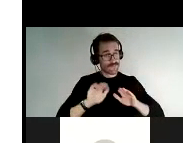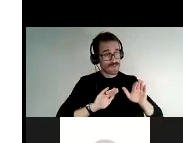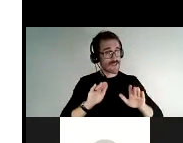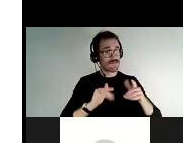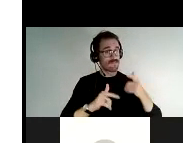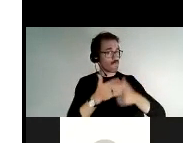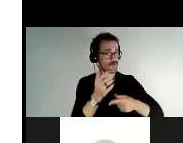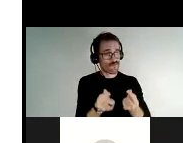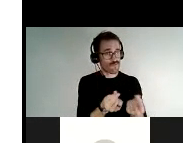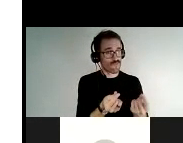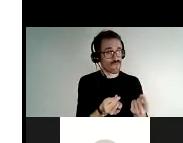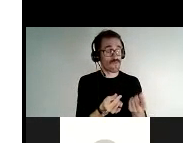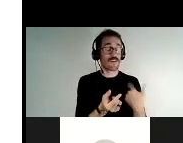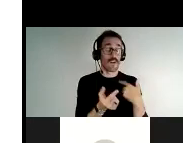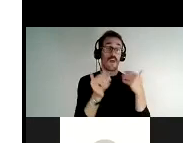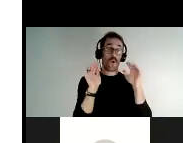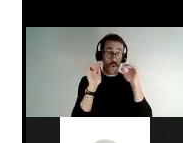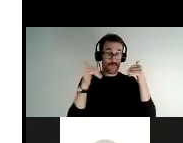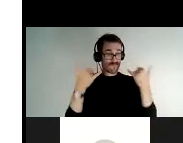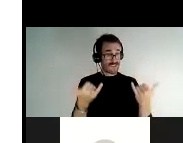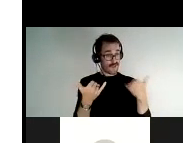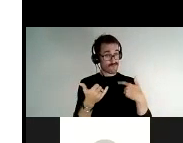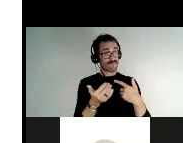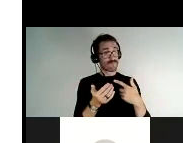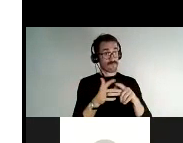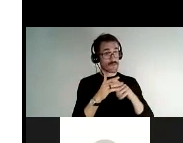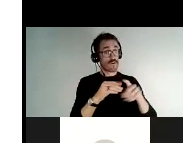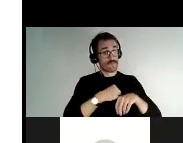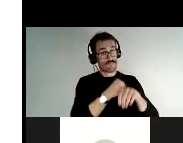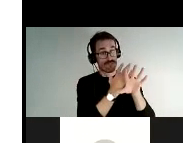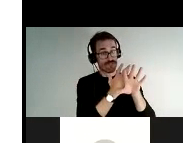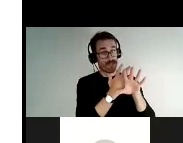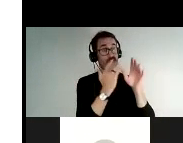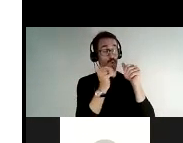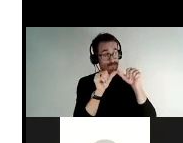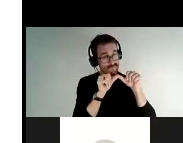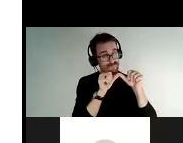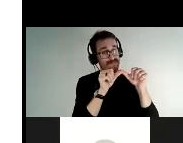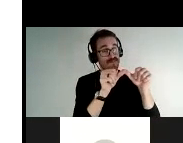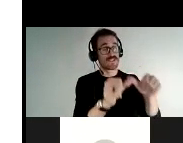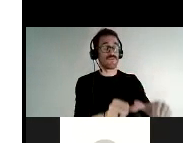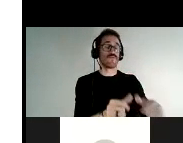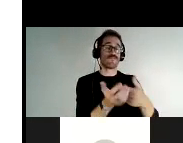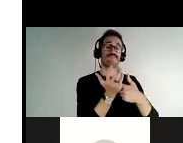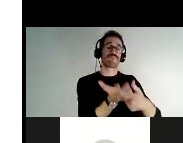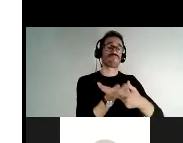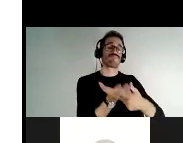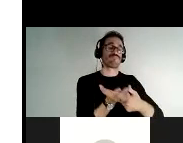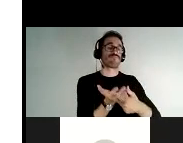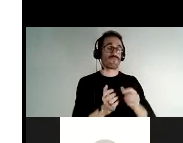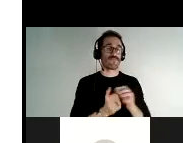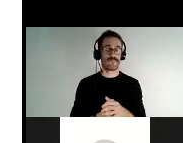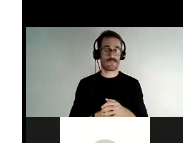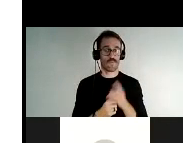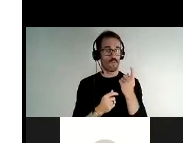why I hope that we can continue this conversation well beyond this webinar. An example that we have at the Senior